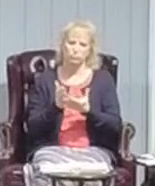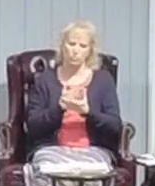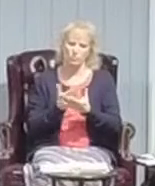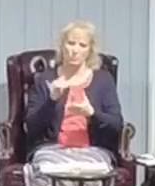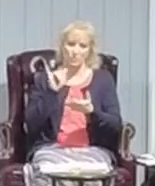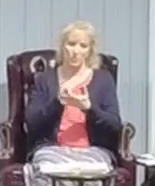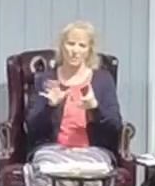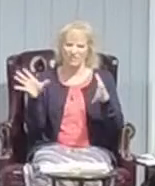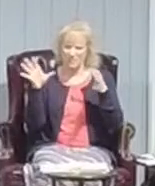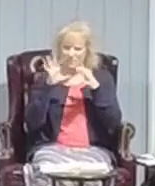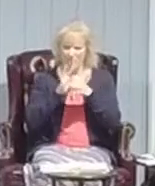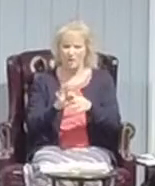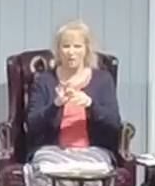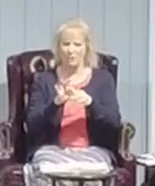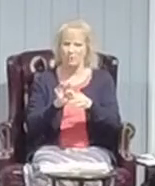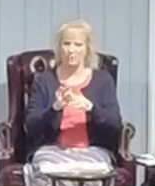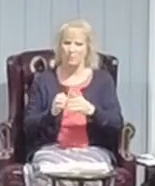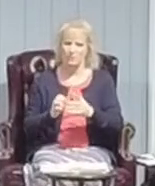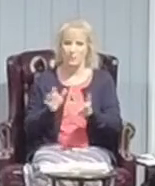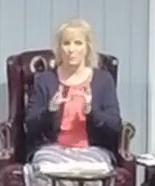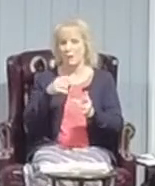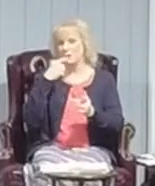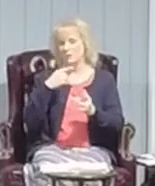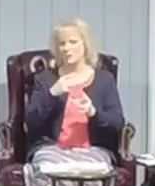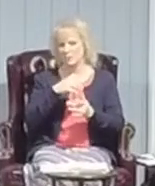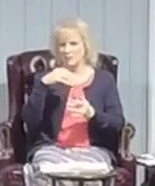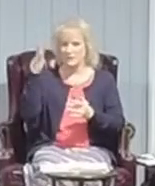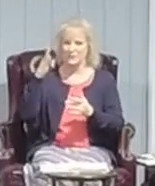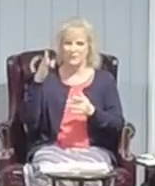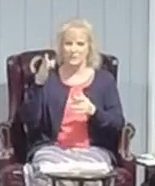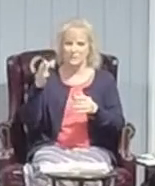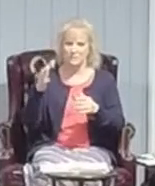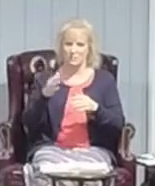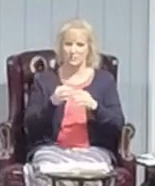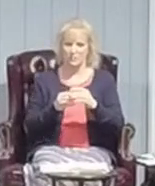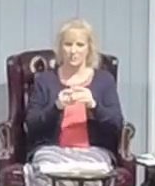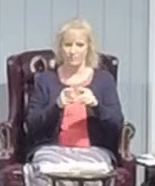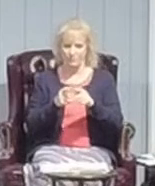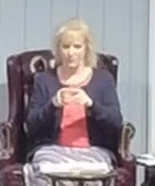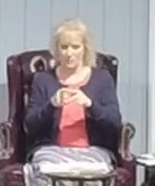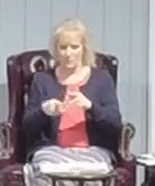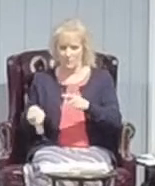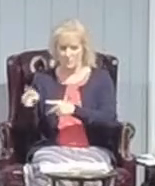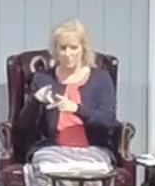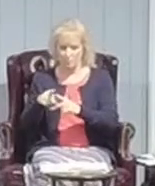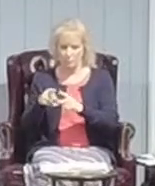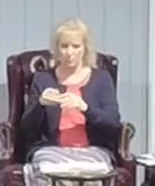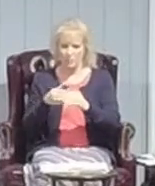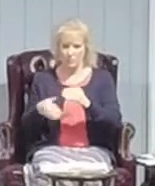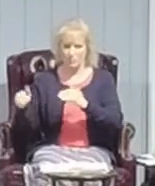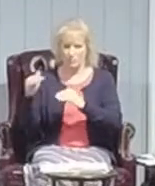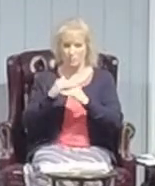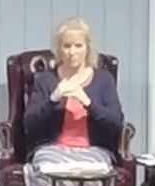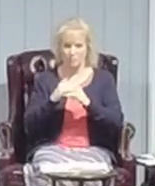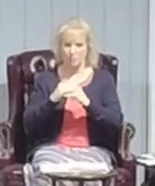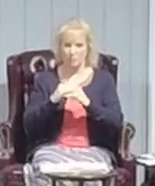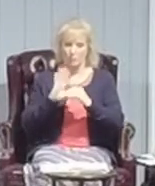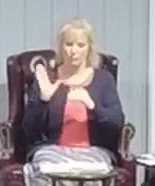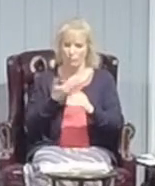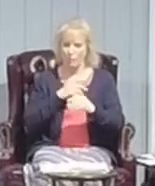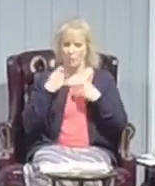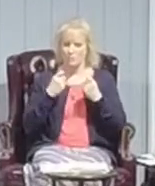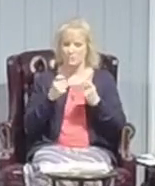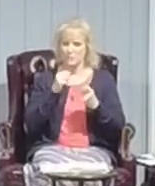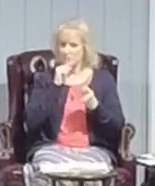mix. The Bible says he's the propitiation for our sins. Not for ours only, but for the sins of the